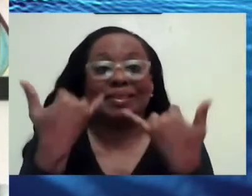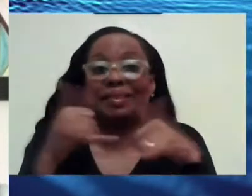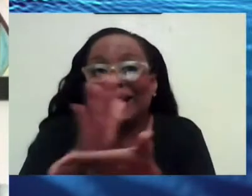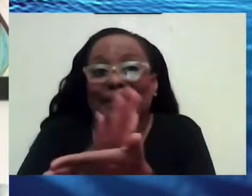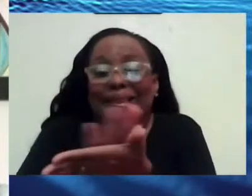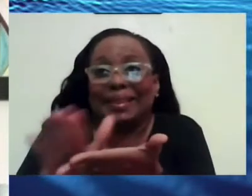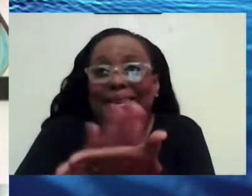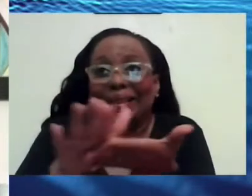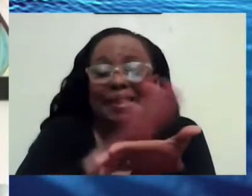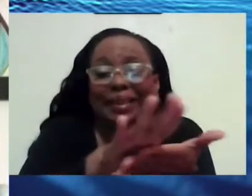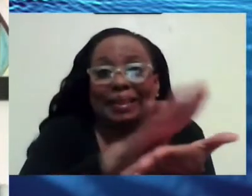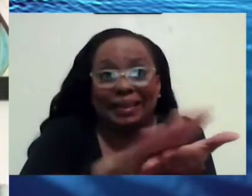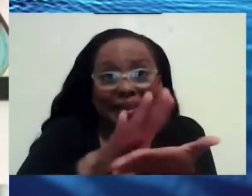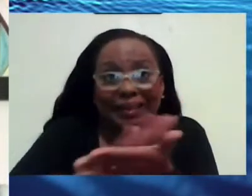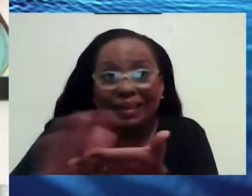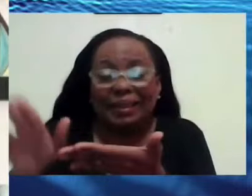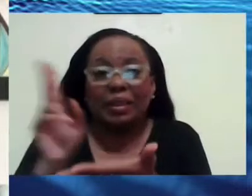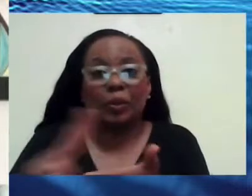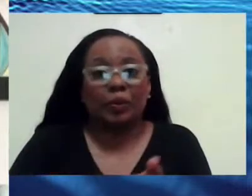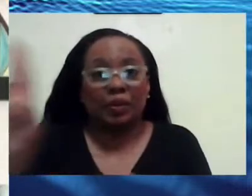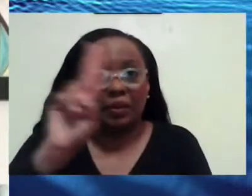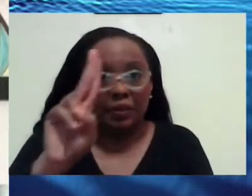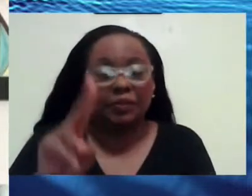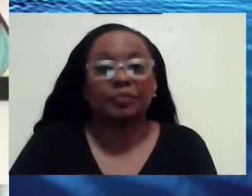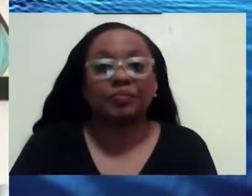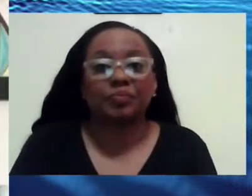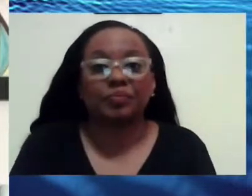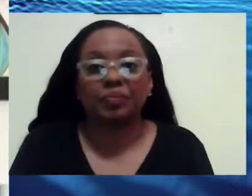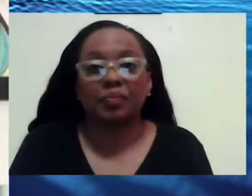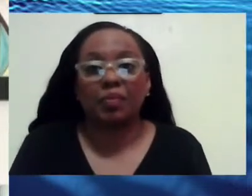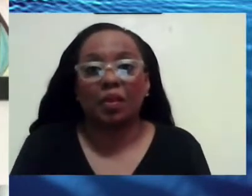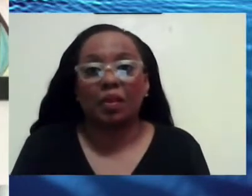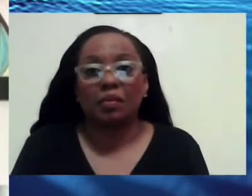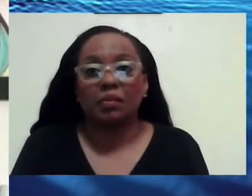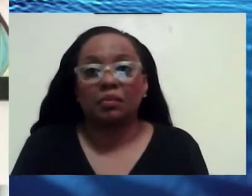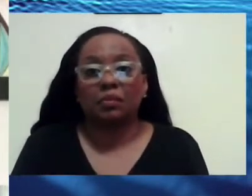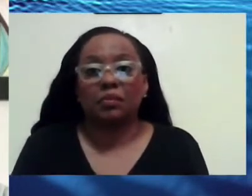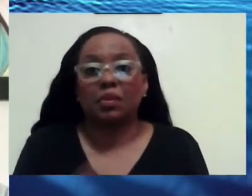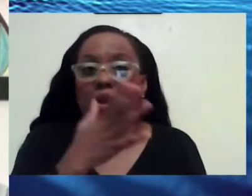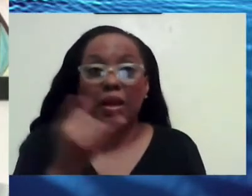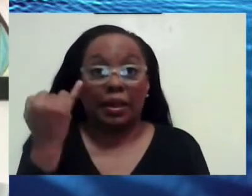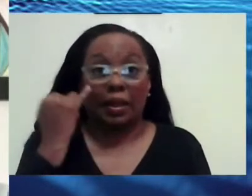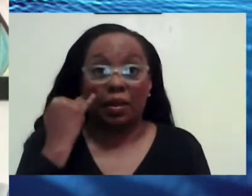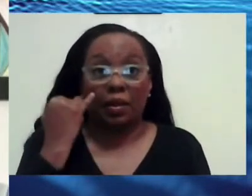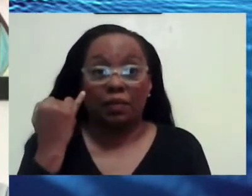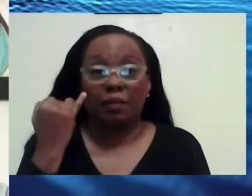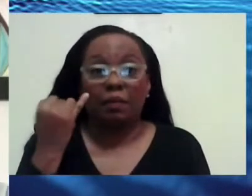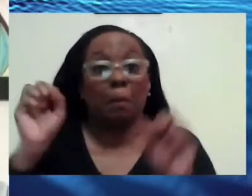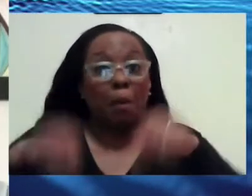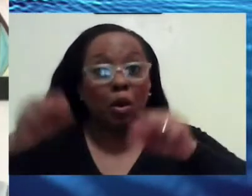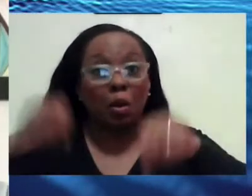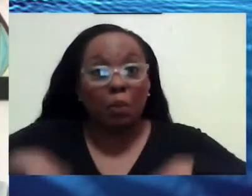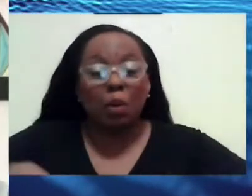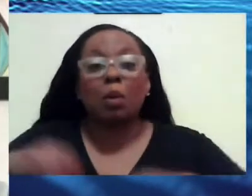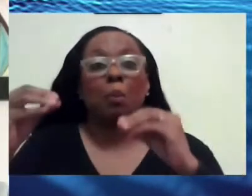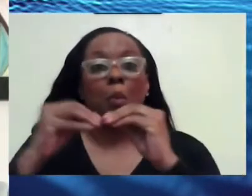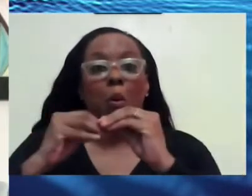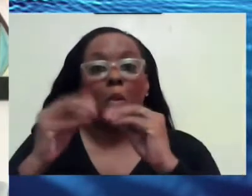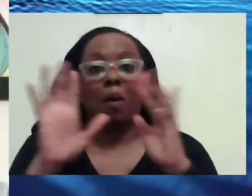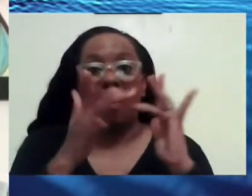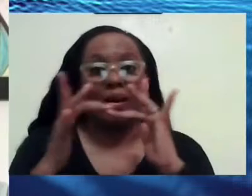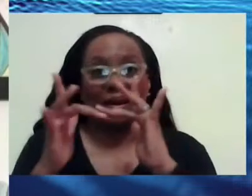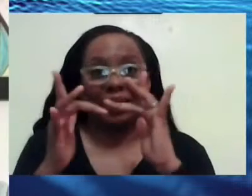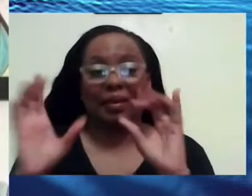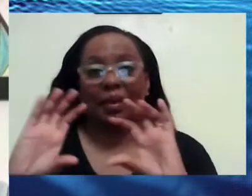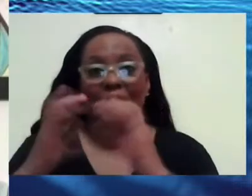at the campus, and wherever possible, the facilitation for online classes will continue in this environment. Let me just